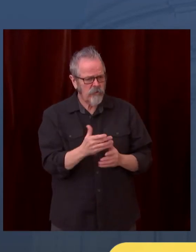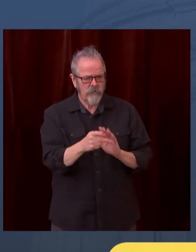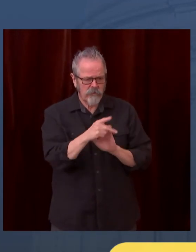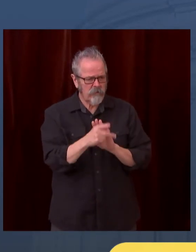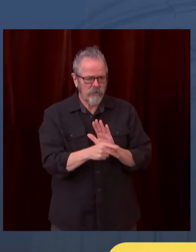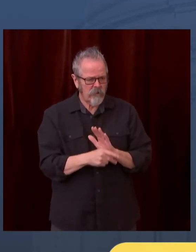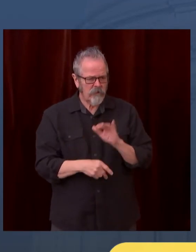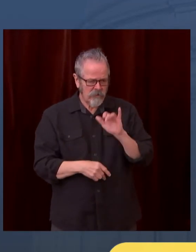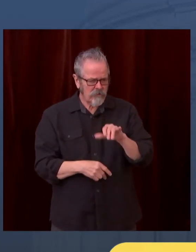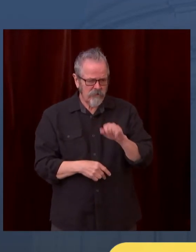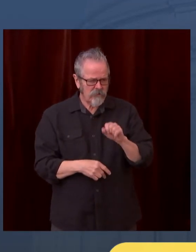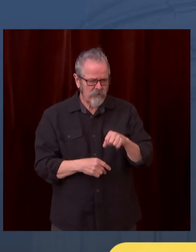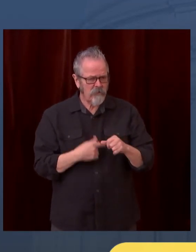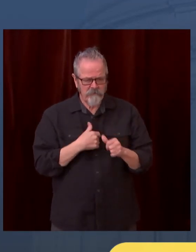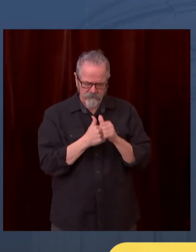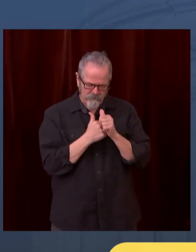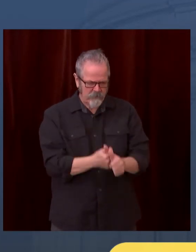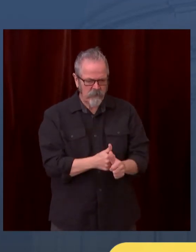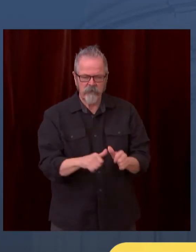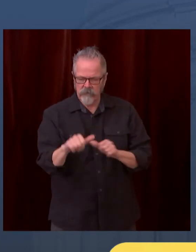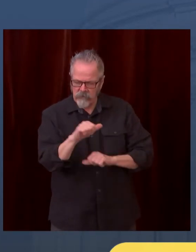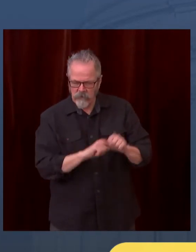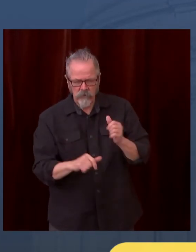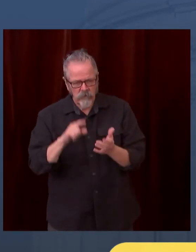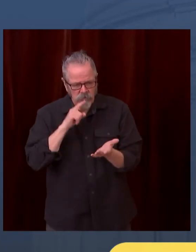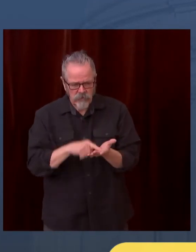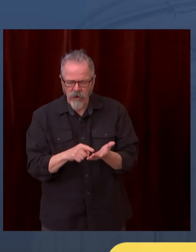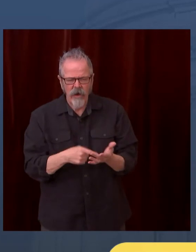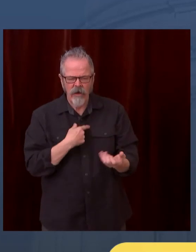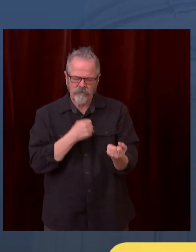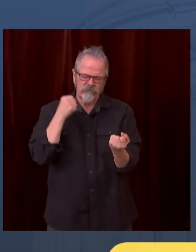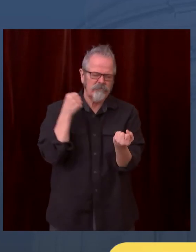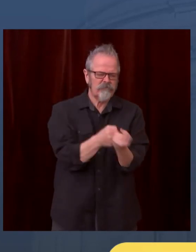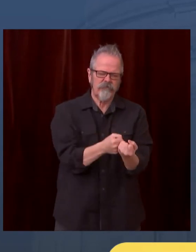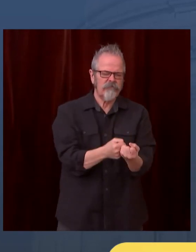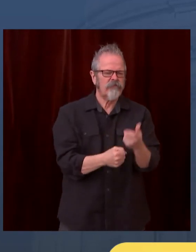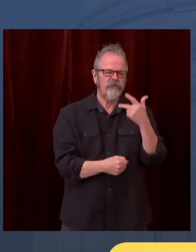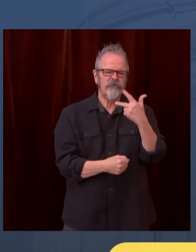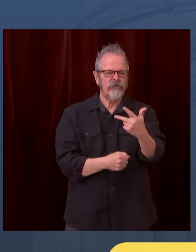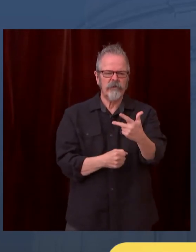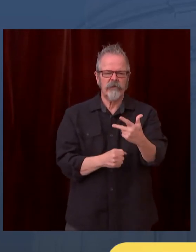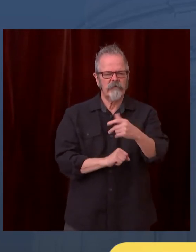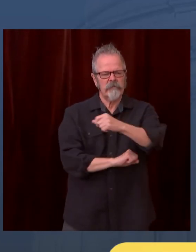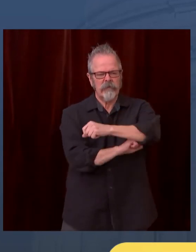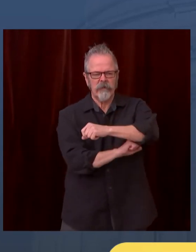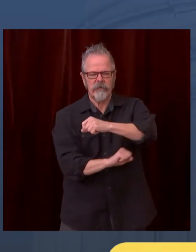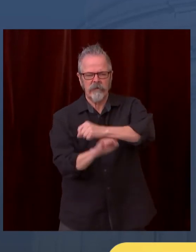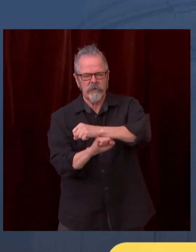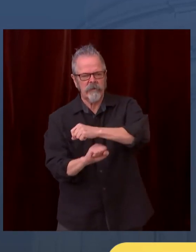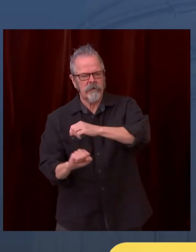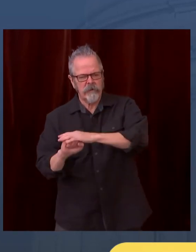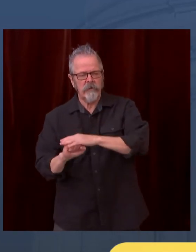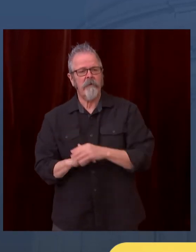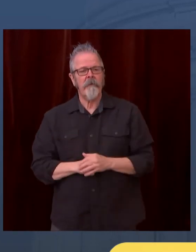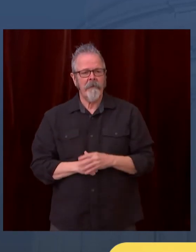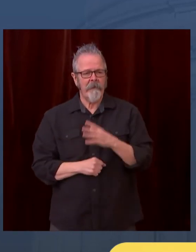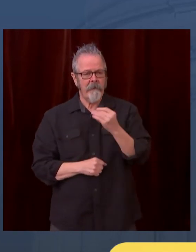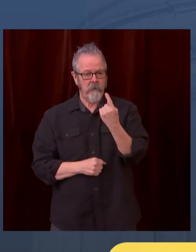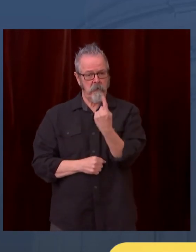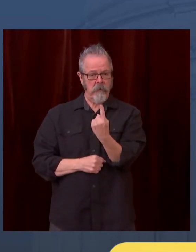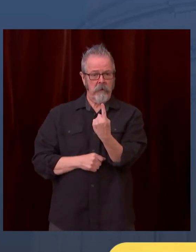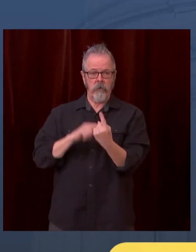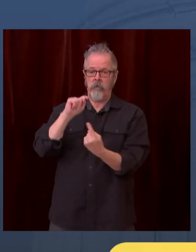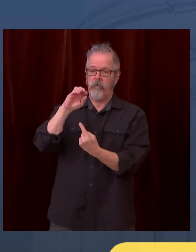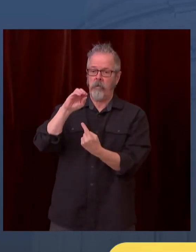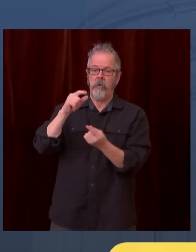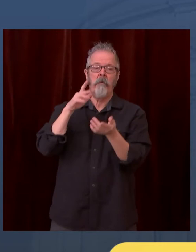using multiple tools to solve these problems is a wise approach. There's not one single panacea. There are multiple